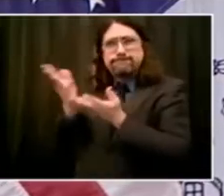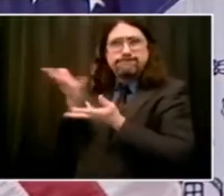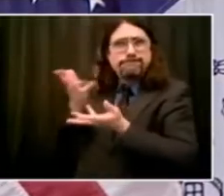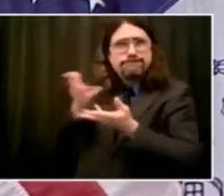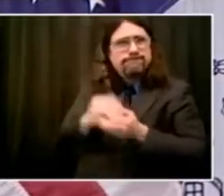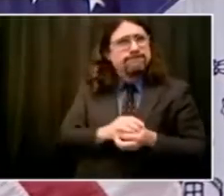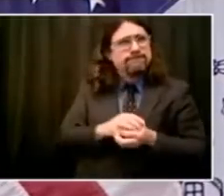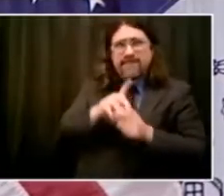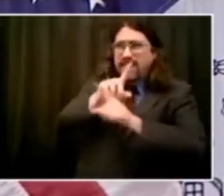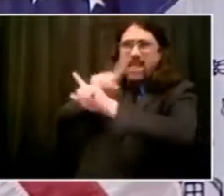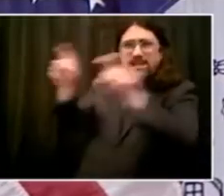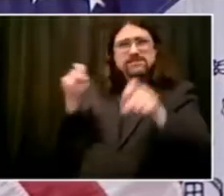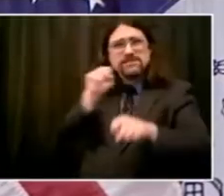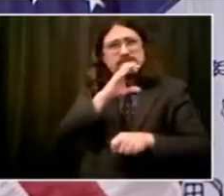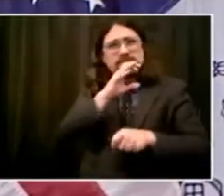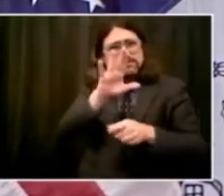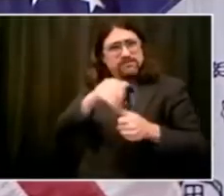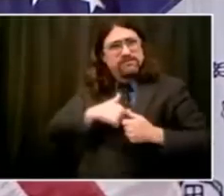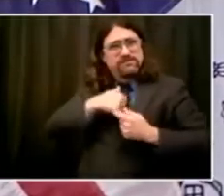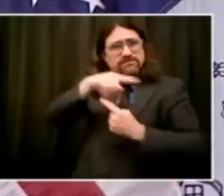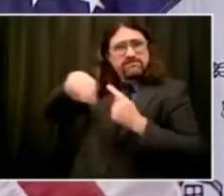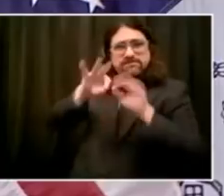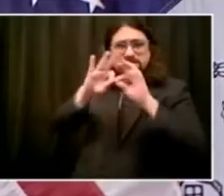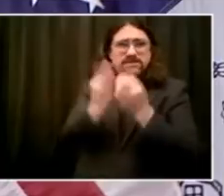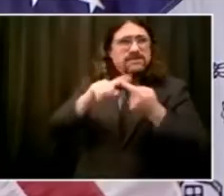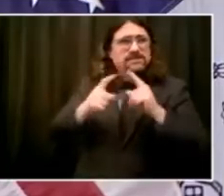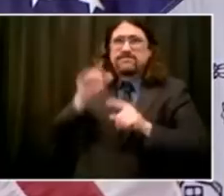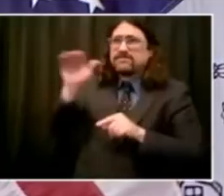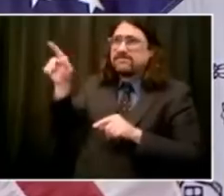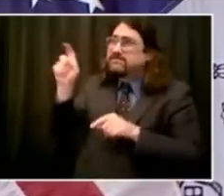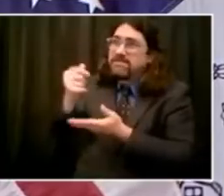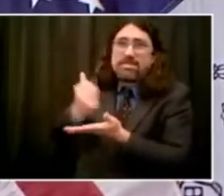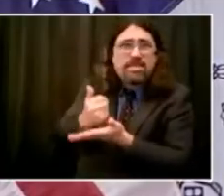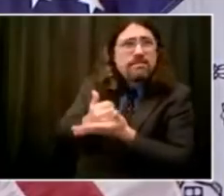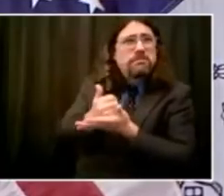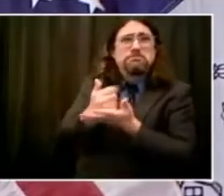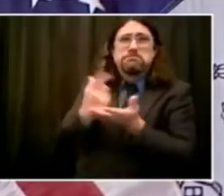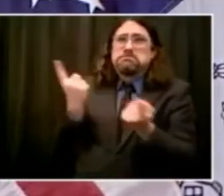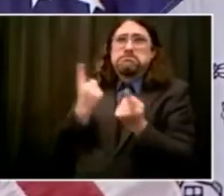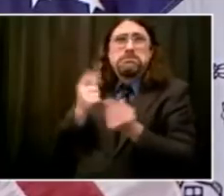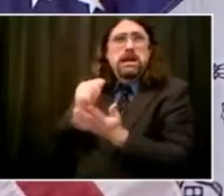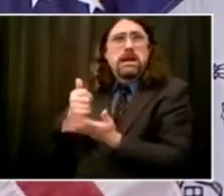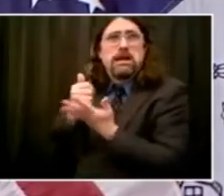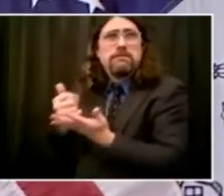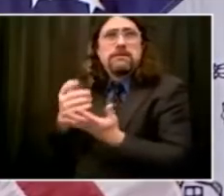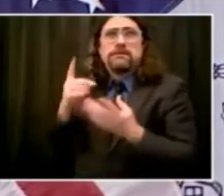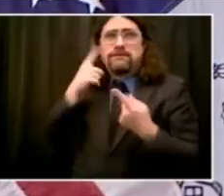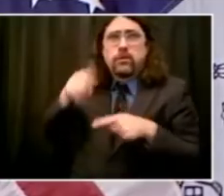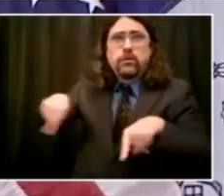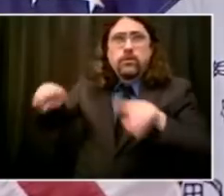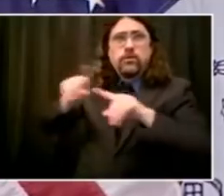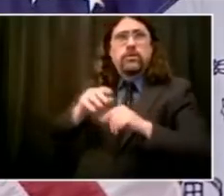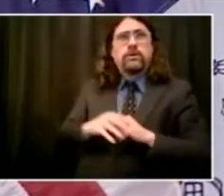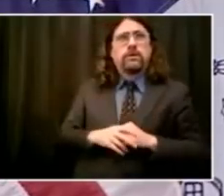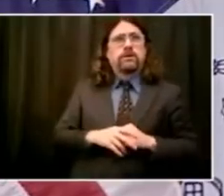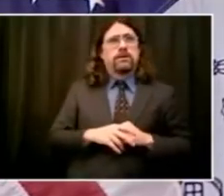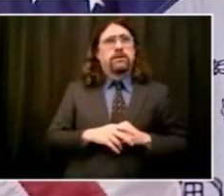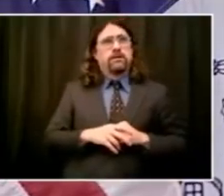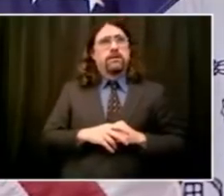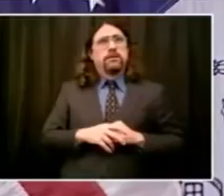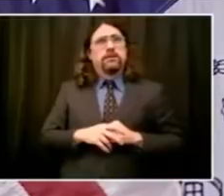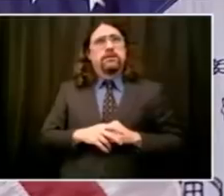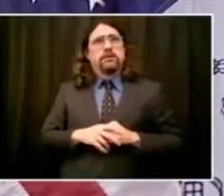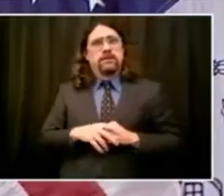family, but maybe it's a senior who lives on your block, maybe it's a senior in your building, someone you know